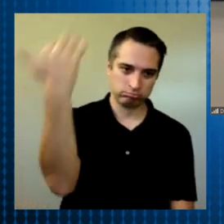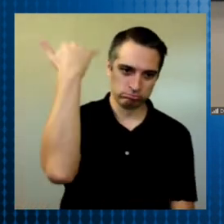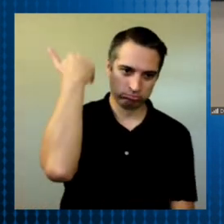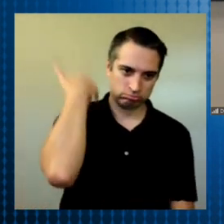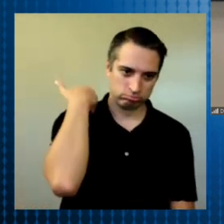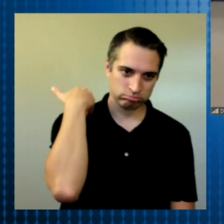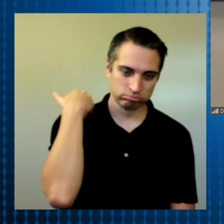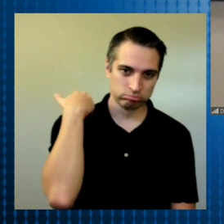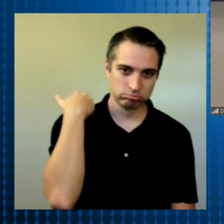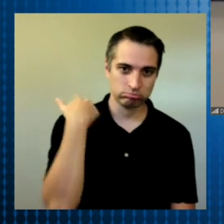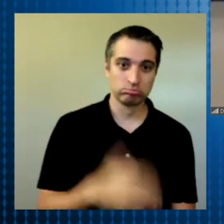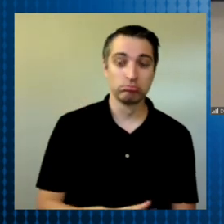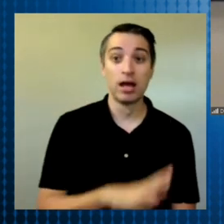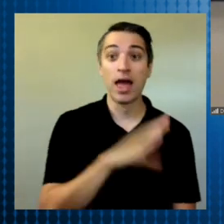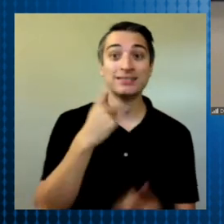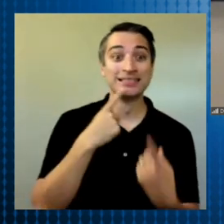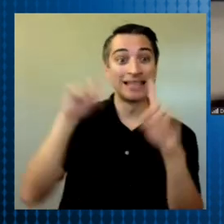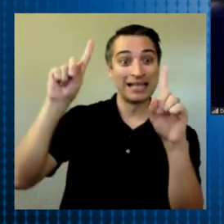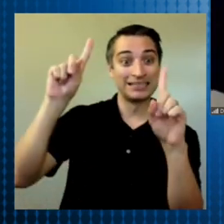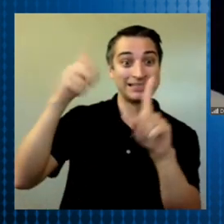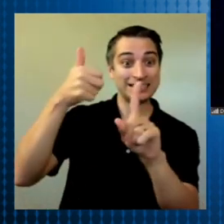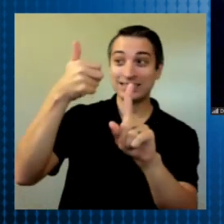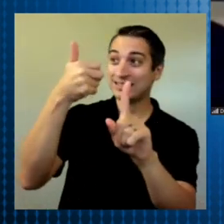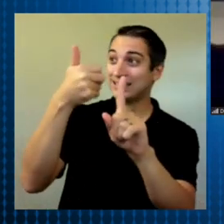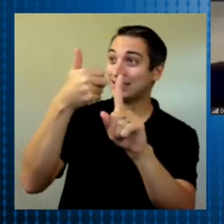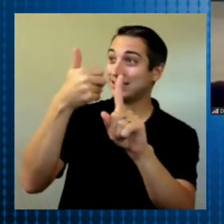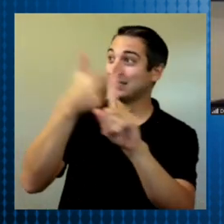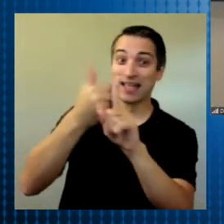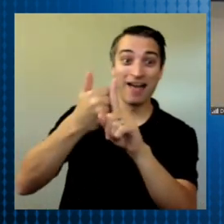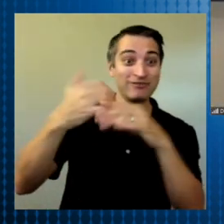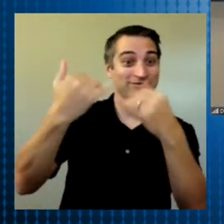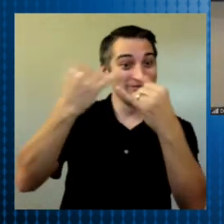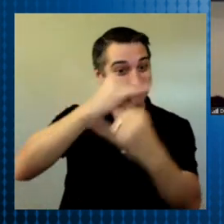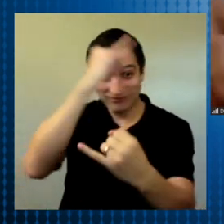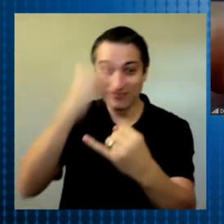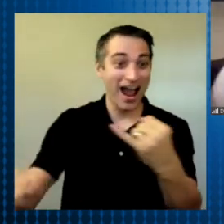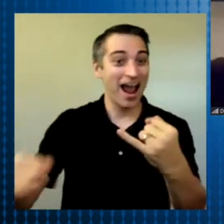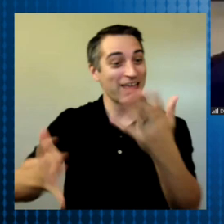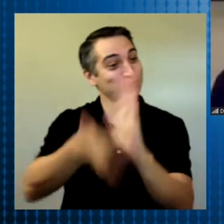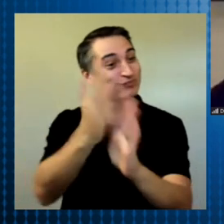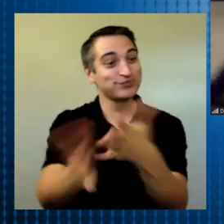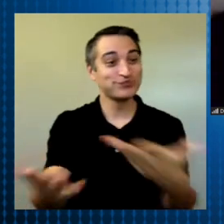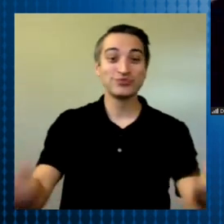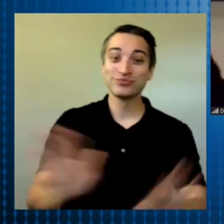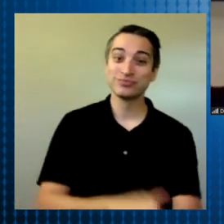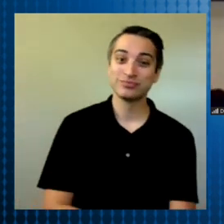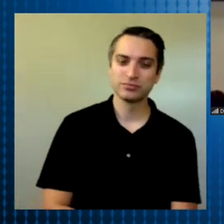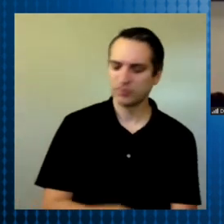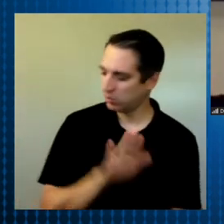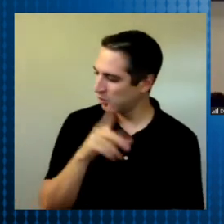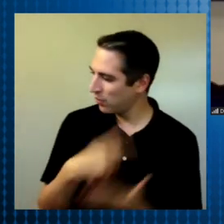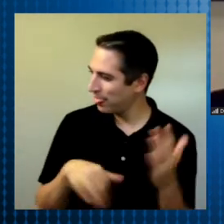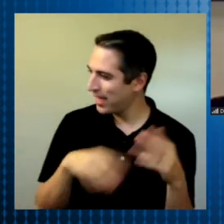success is not final. I've known a lot of people that blown up, had all kinds of money. I won't even talk about, what was that rapper's